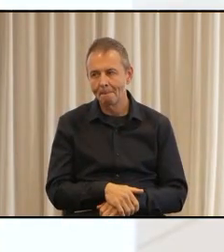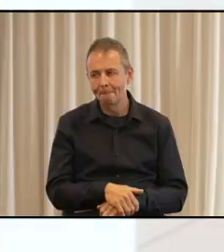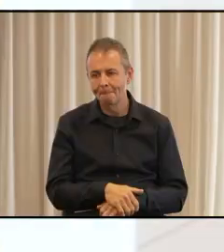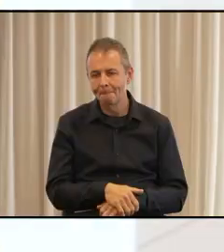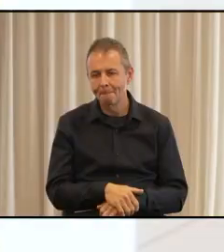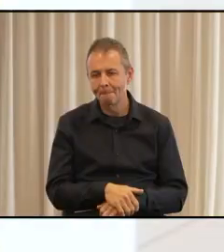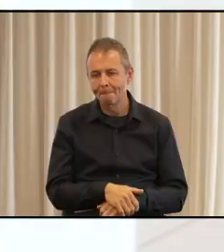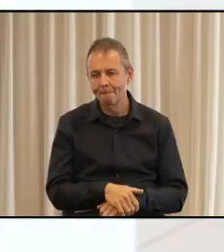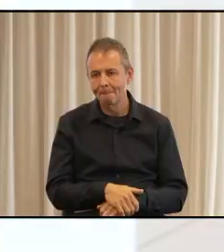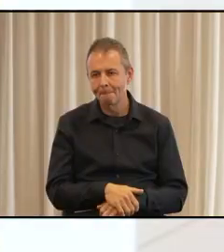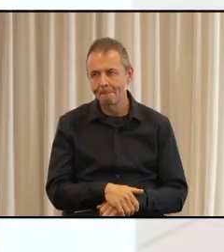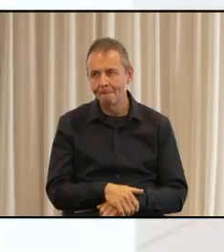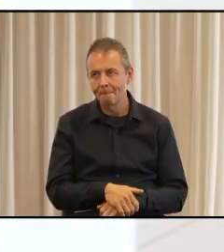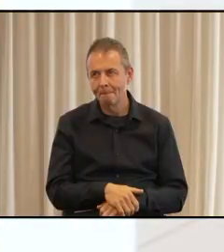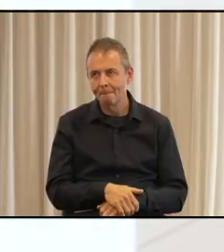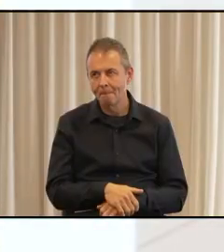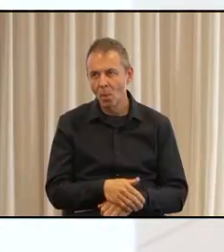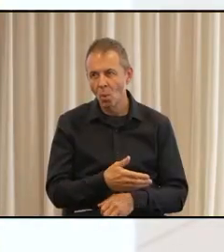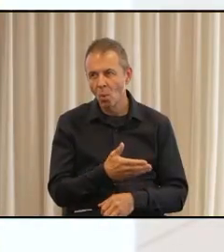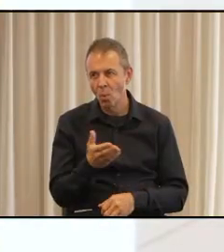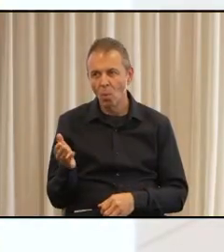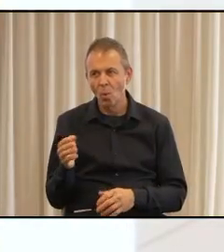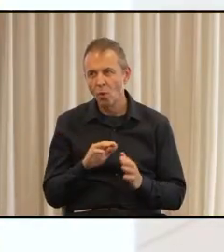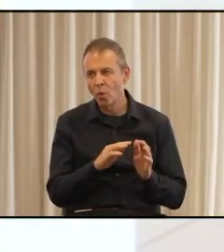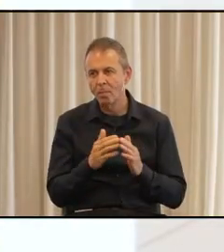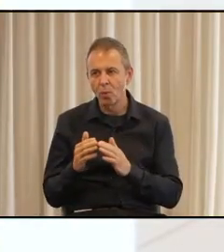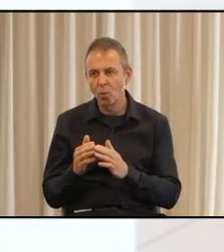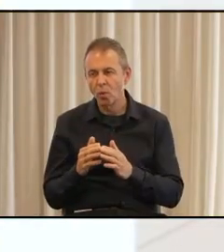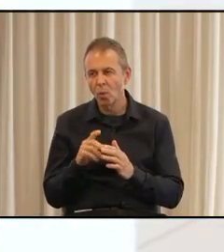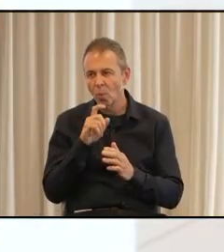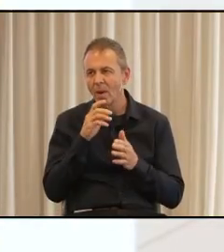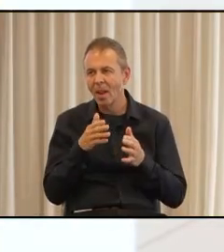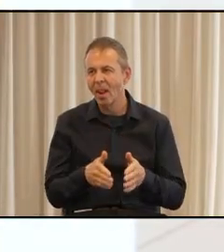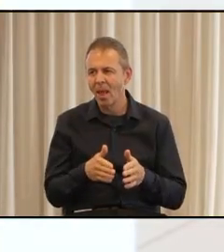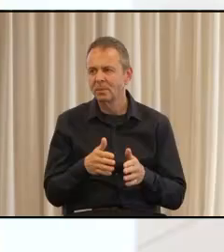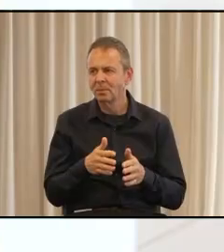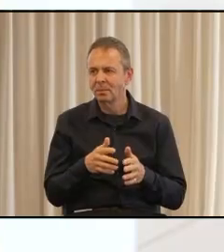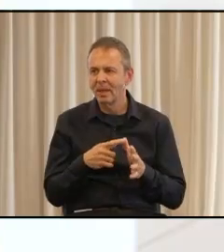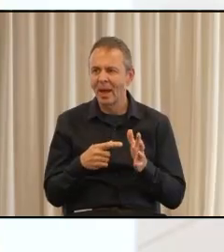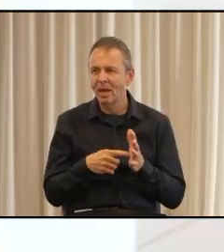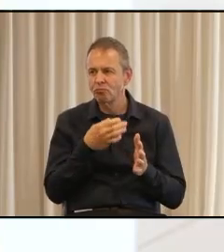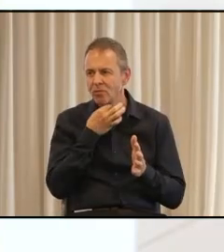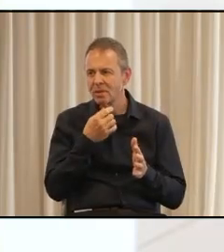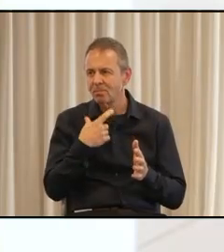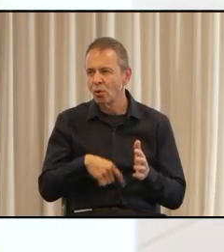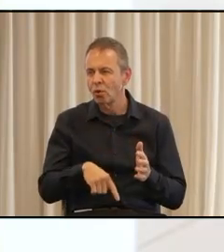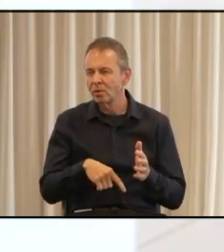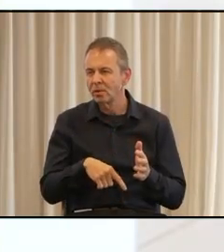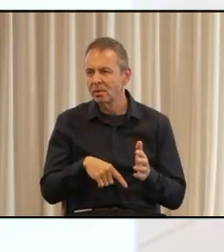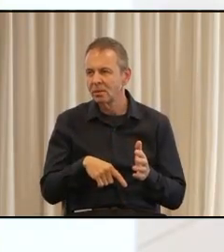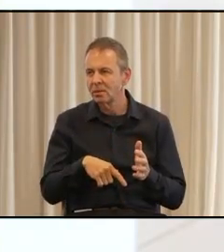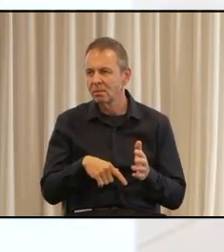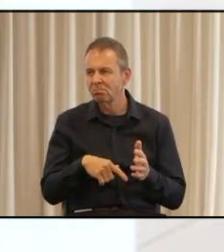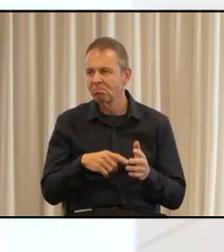It's those people that make it possible for vulnerable people to exist in our world in a good